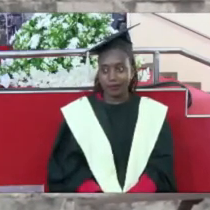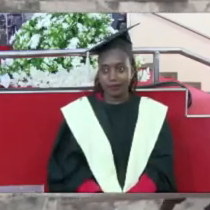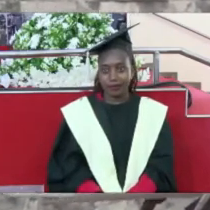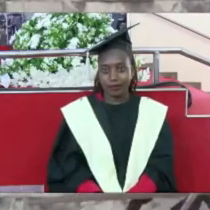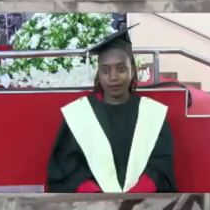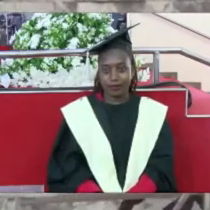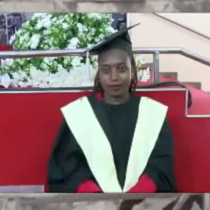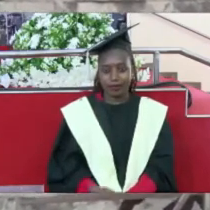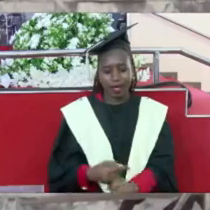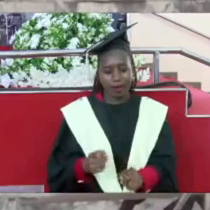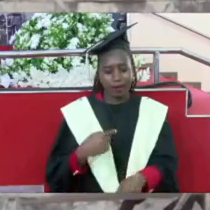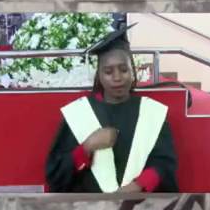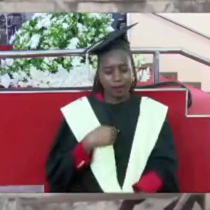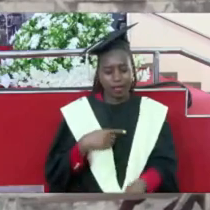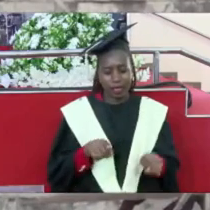But I also think